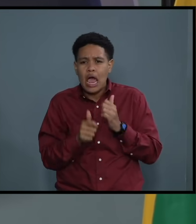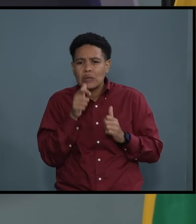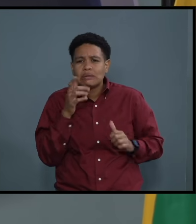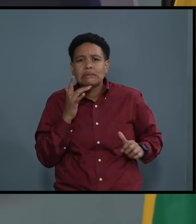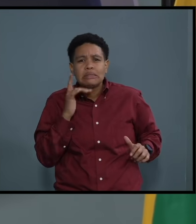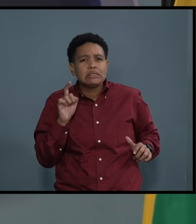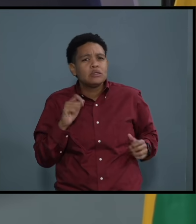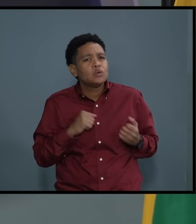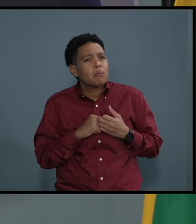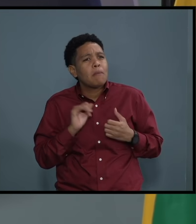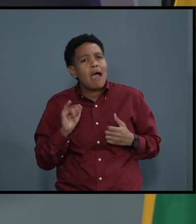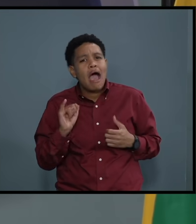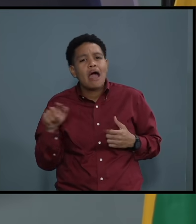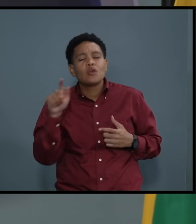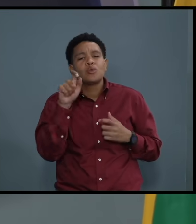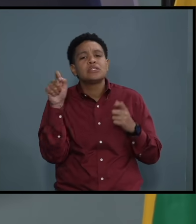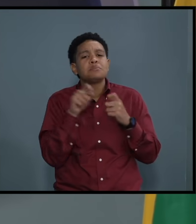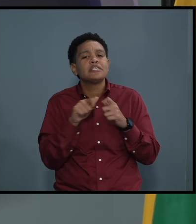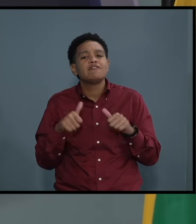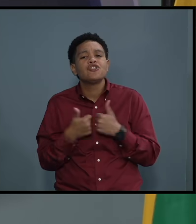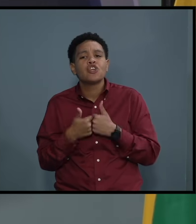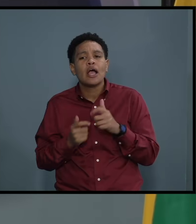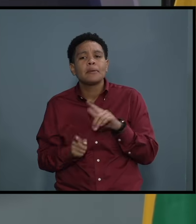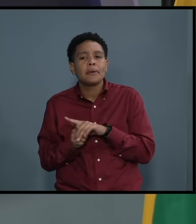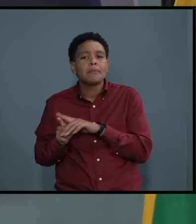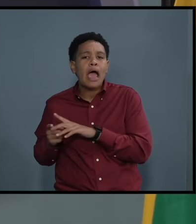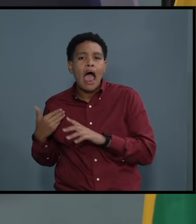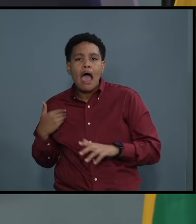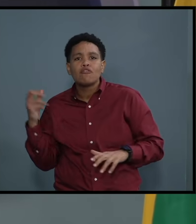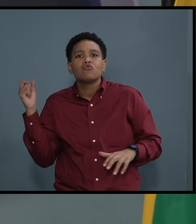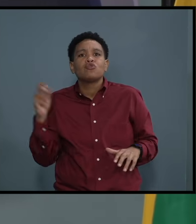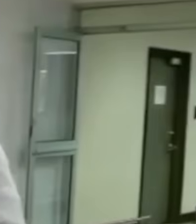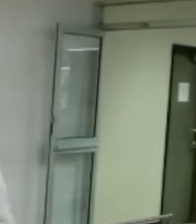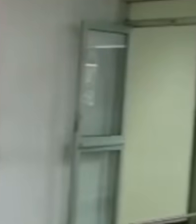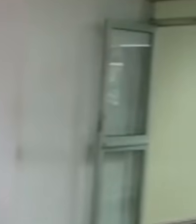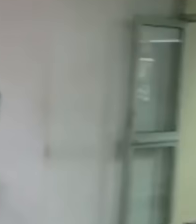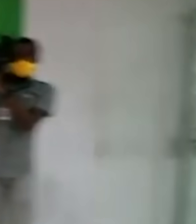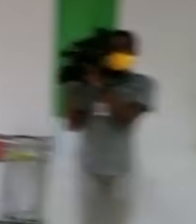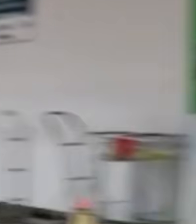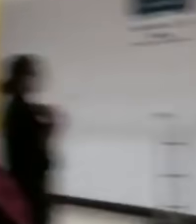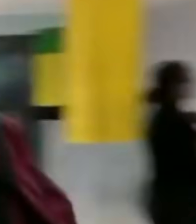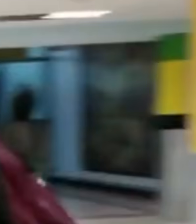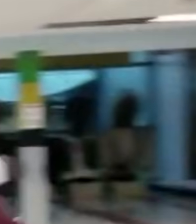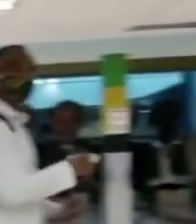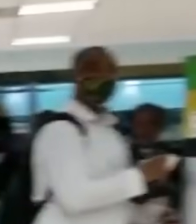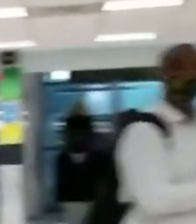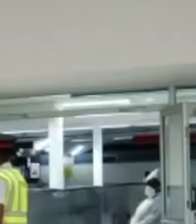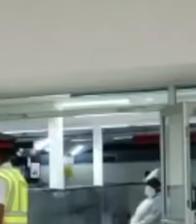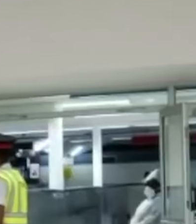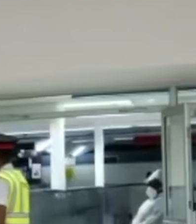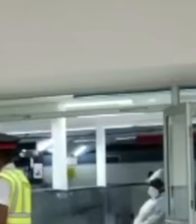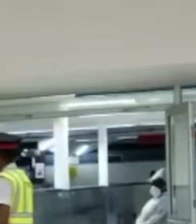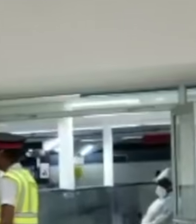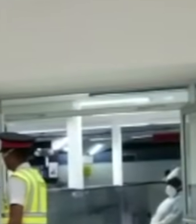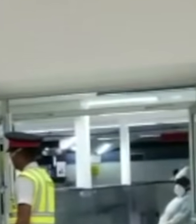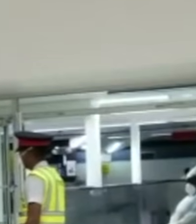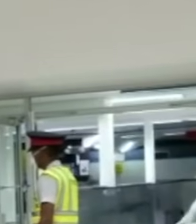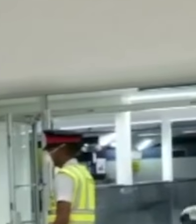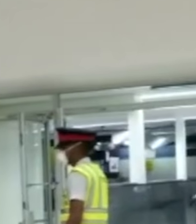and those persons with particular challenges to return to Jamaica. Last Wednesday, a charter flight